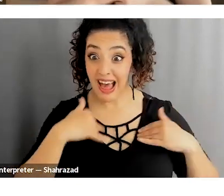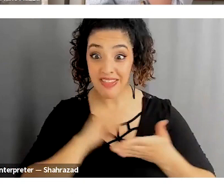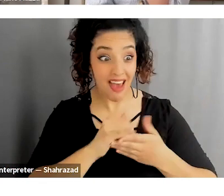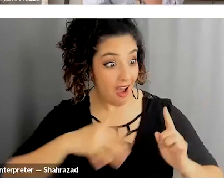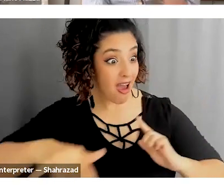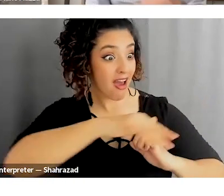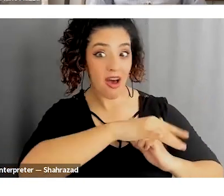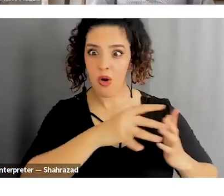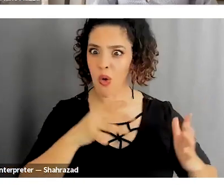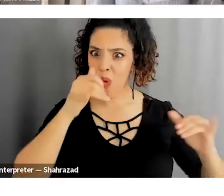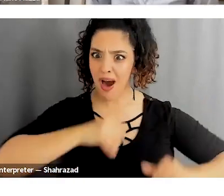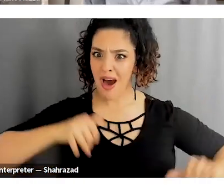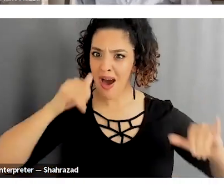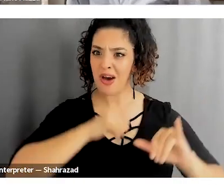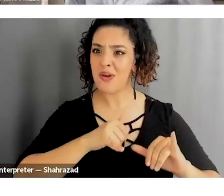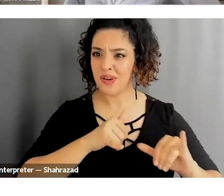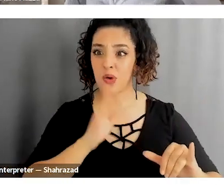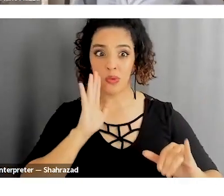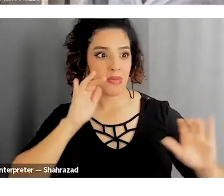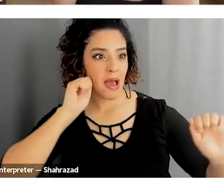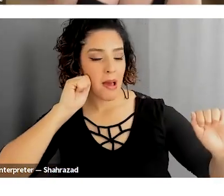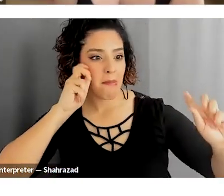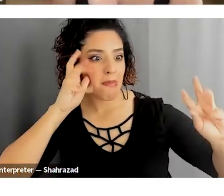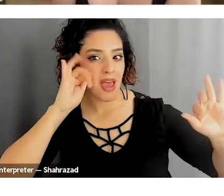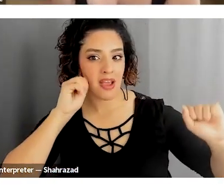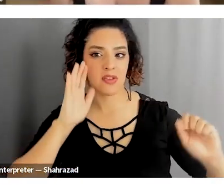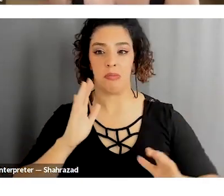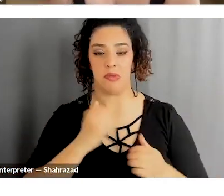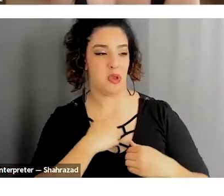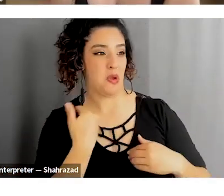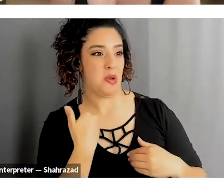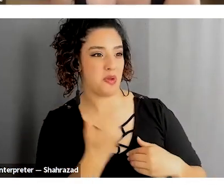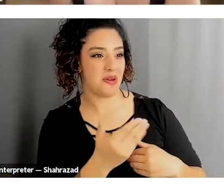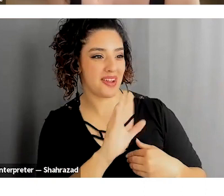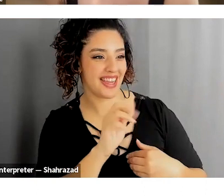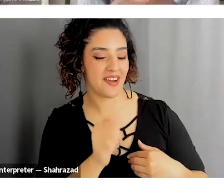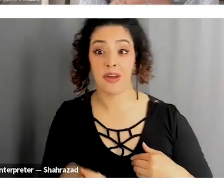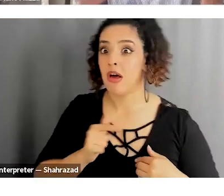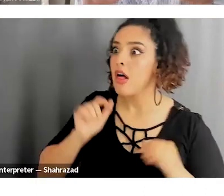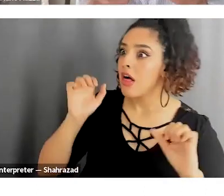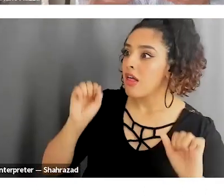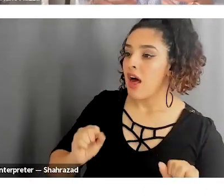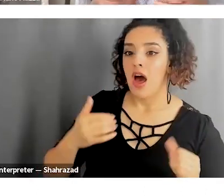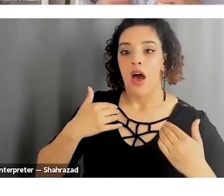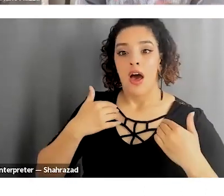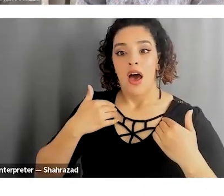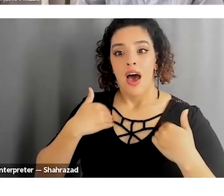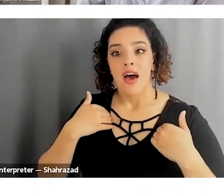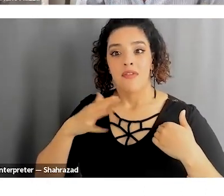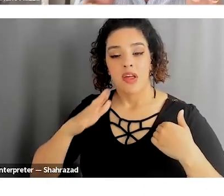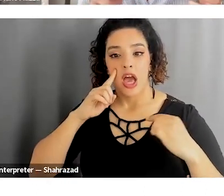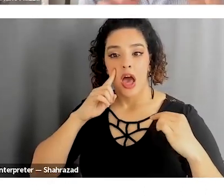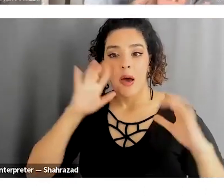So it would be amazing. Radically imagine. Sorry, go on, Cara. No. There's an amazing. I'm reading a new book right